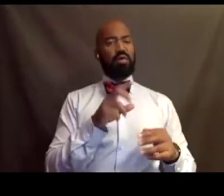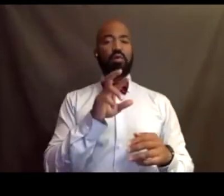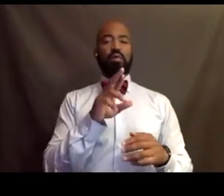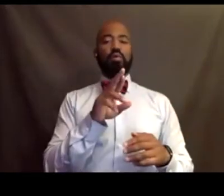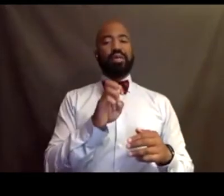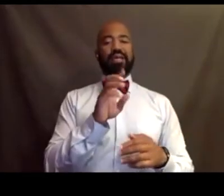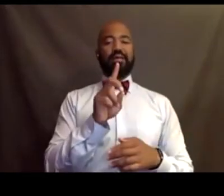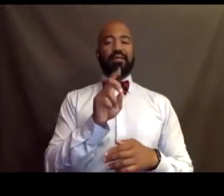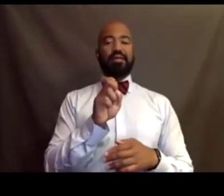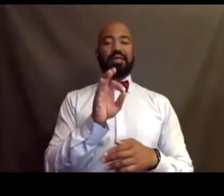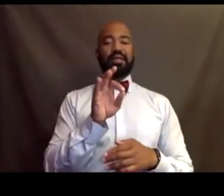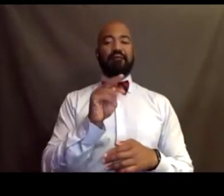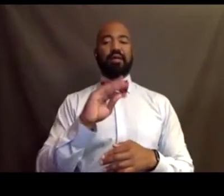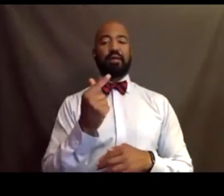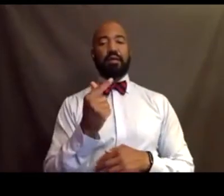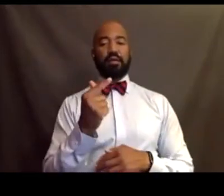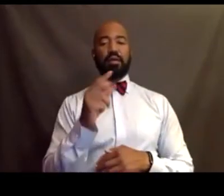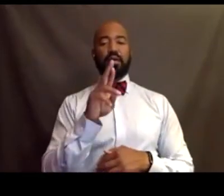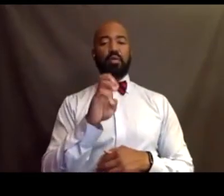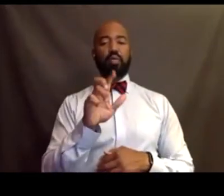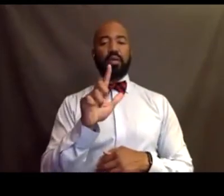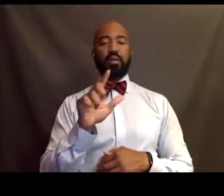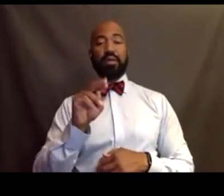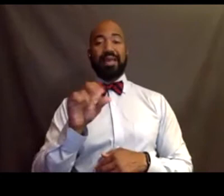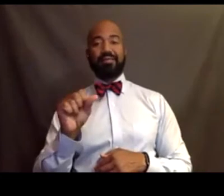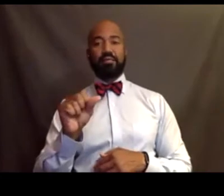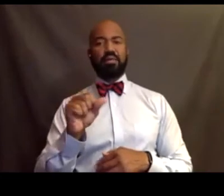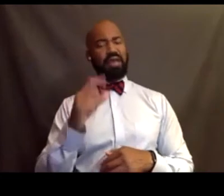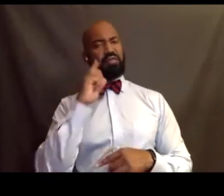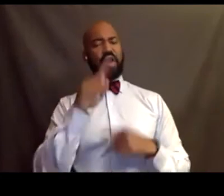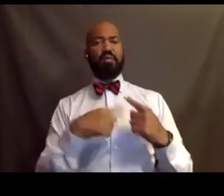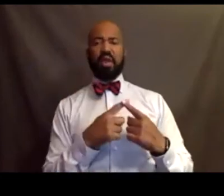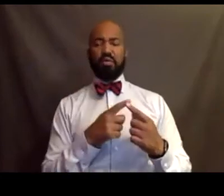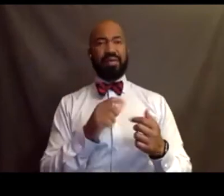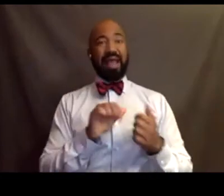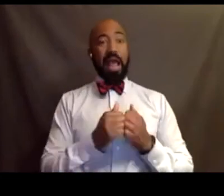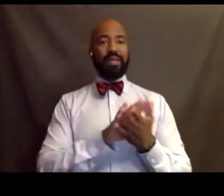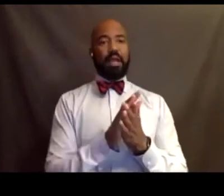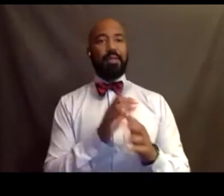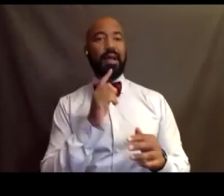a passable trans woman, and that wasn't the case. So I really liked that.